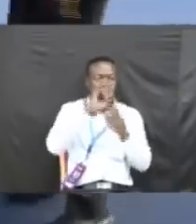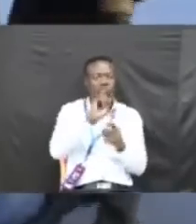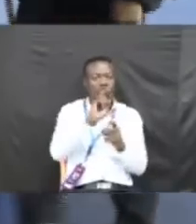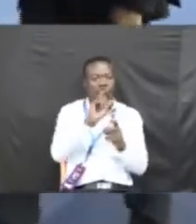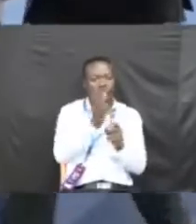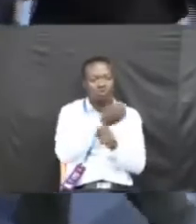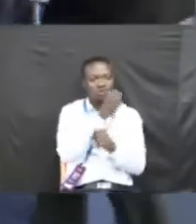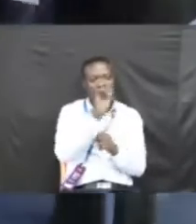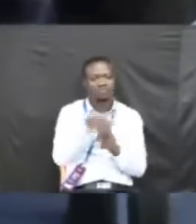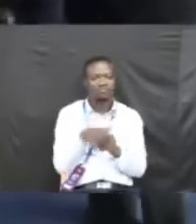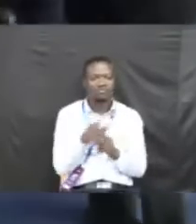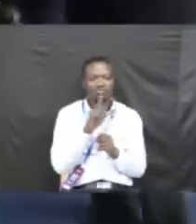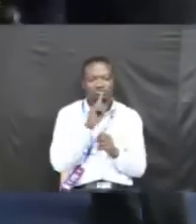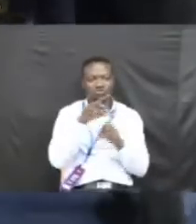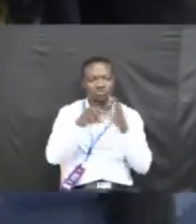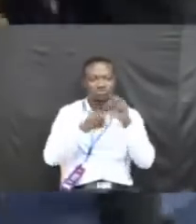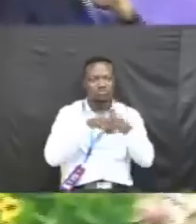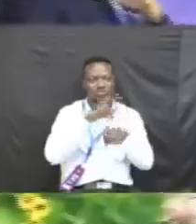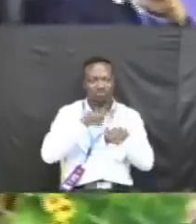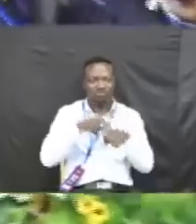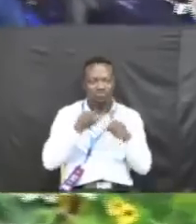possessing the nations.